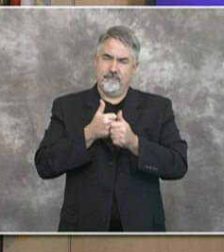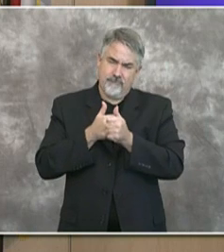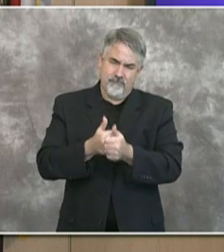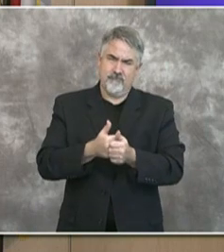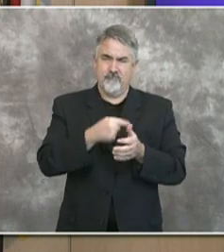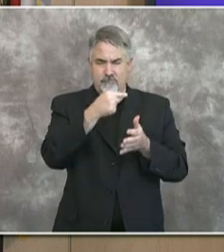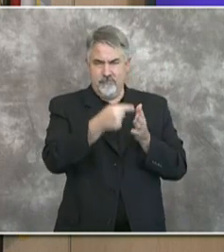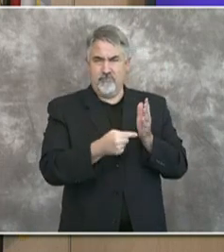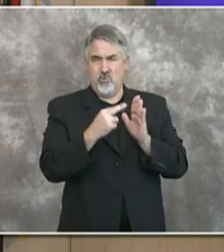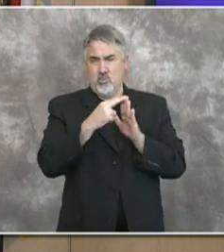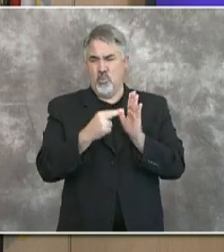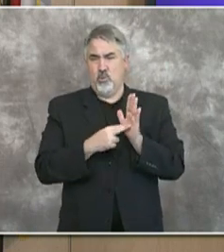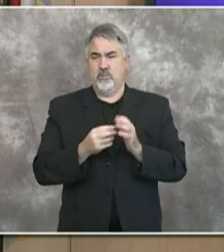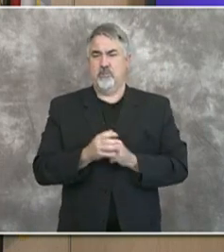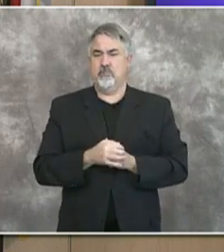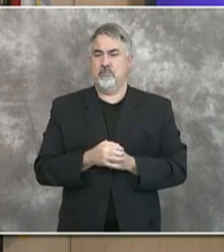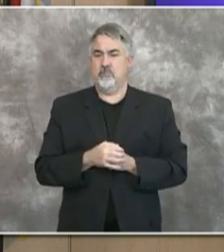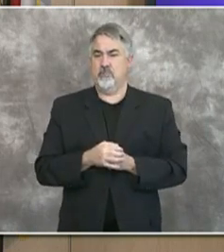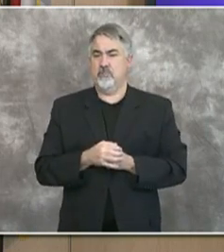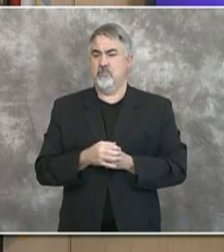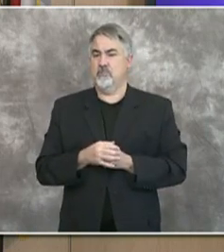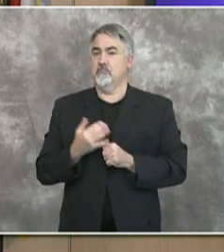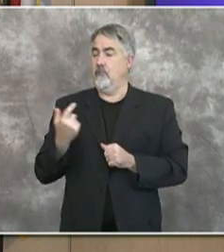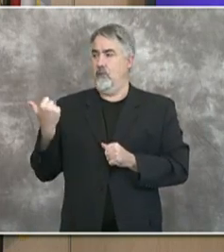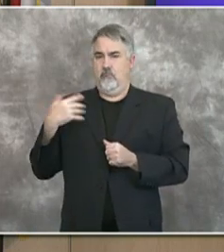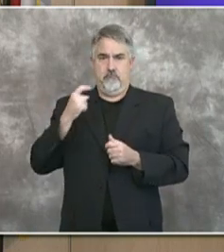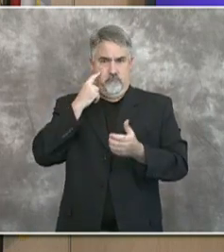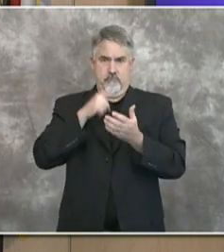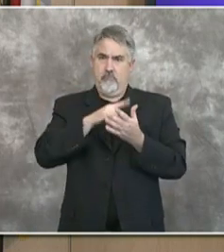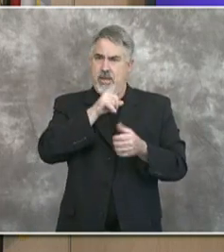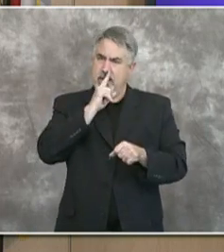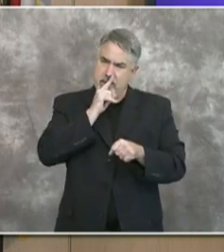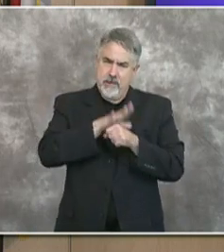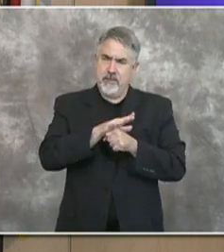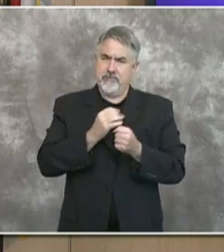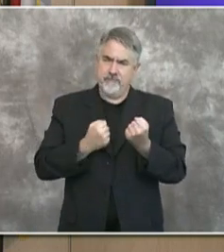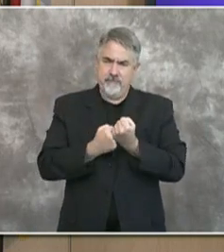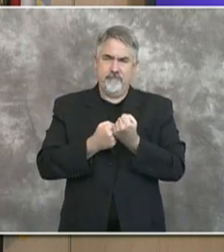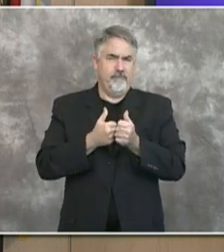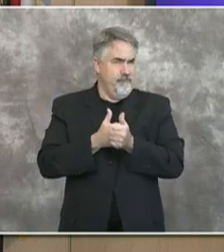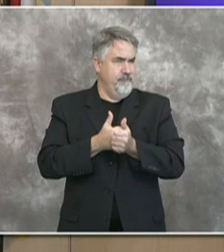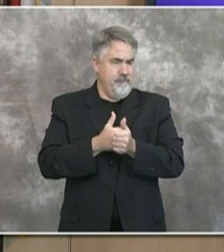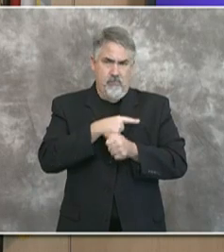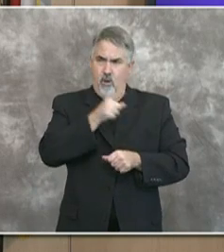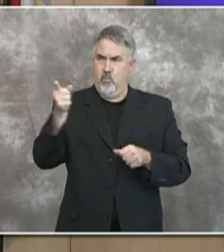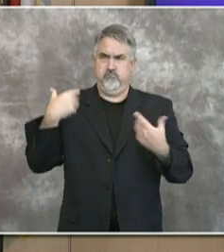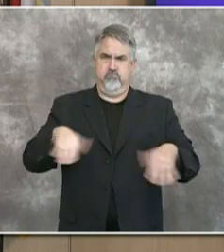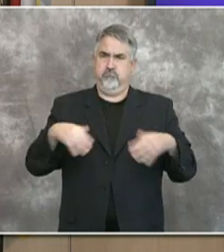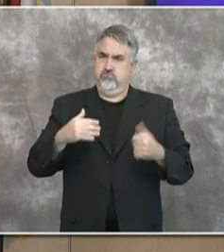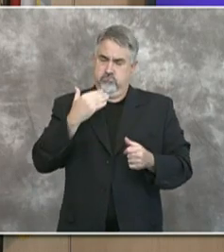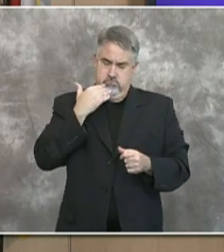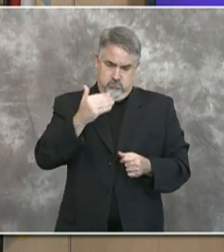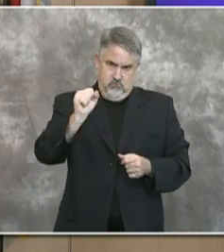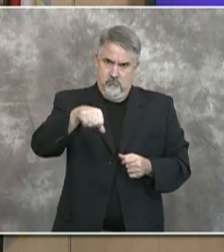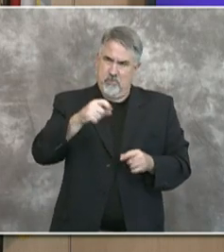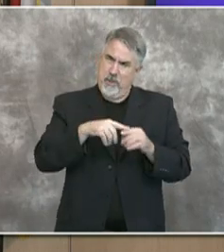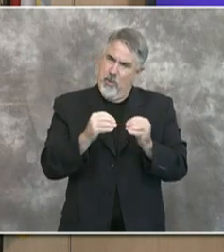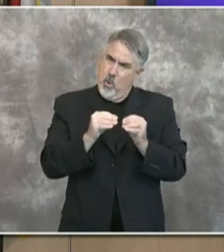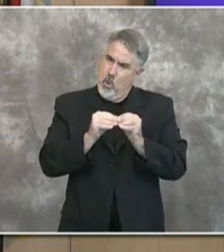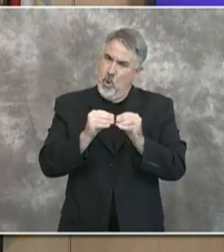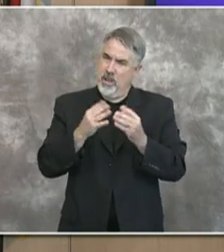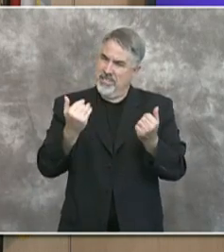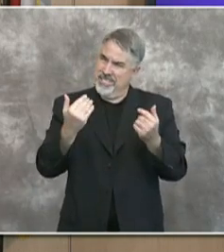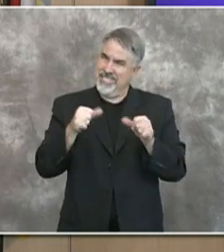incredibly committed at the outset to this. And really coming together as a community, and we ask for that same level